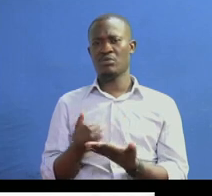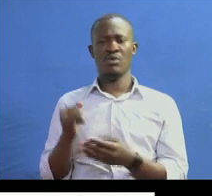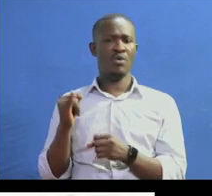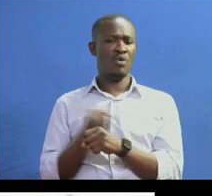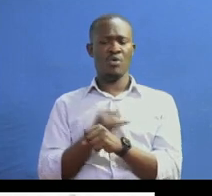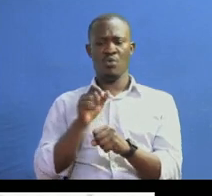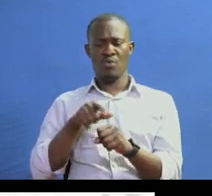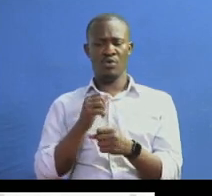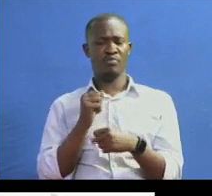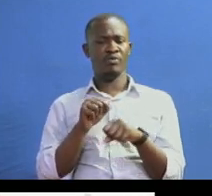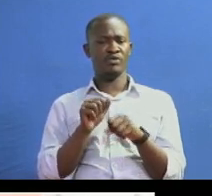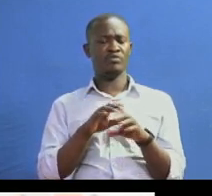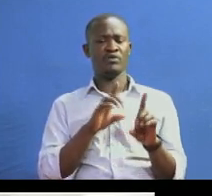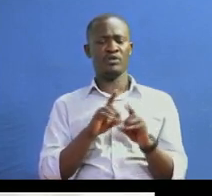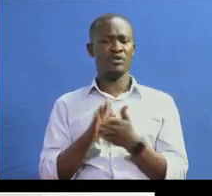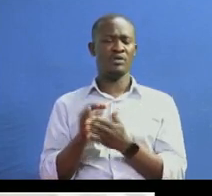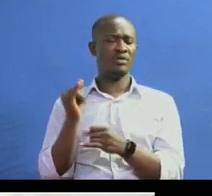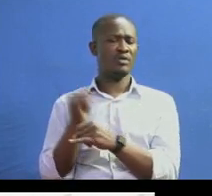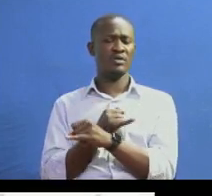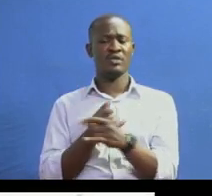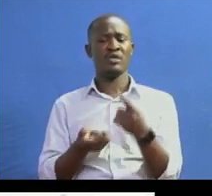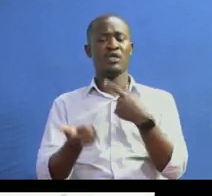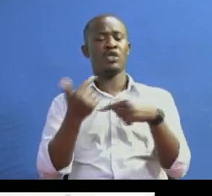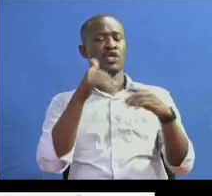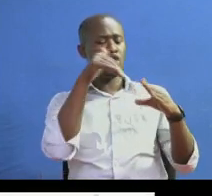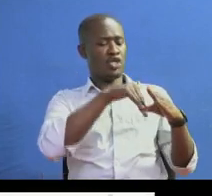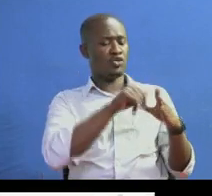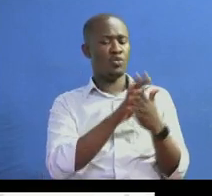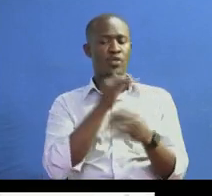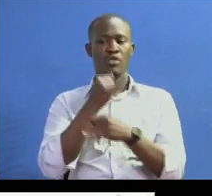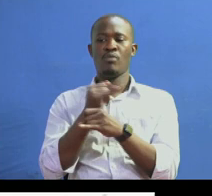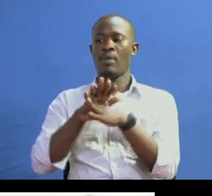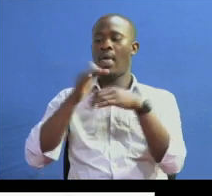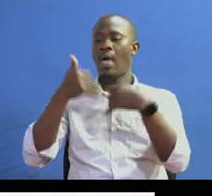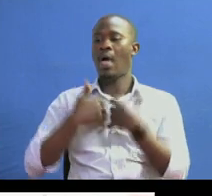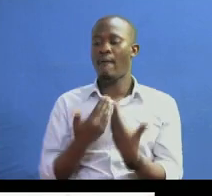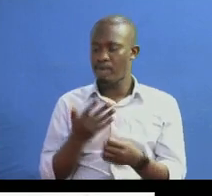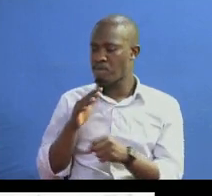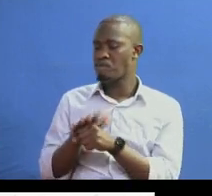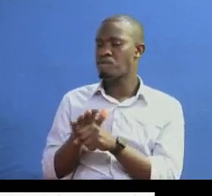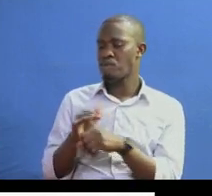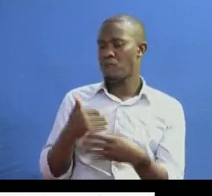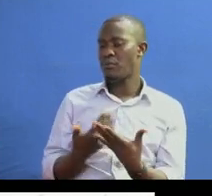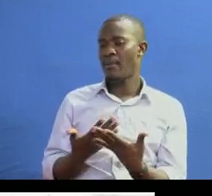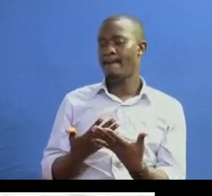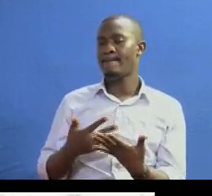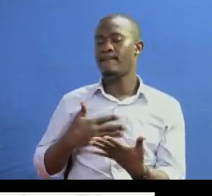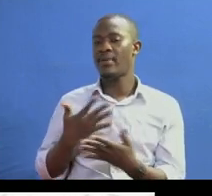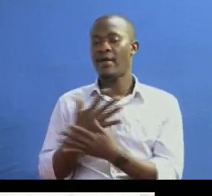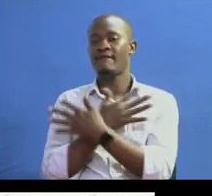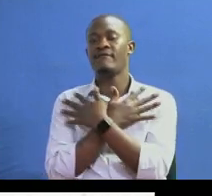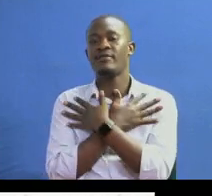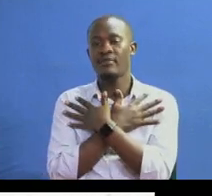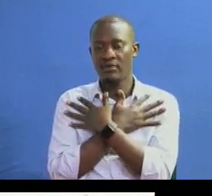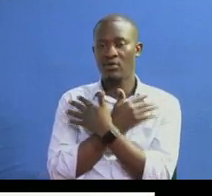see what can be done to get these interns into the job market. Because now having that, there are so, so many, even my friends that I know, that